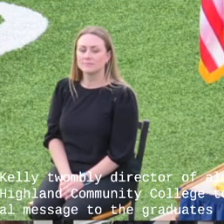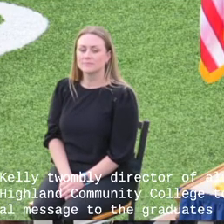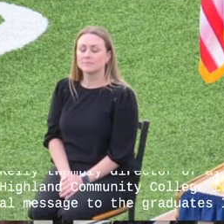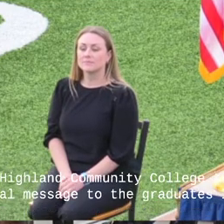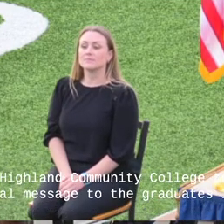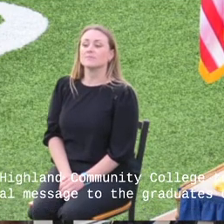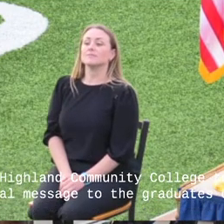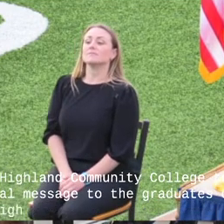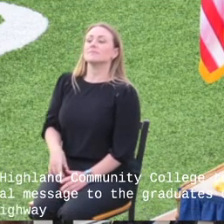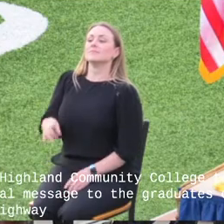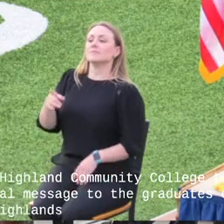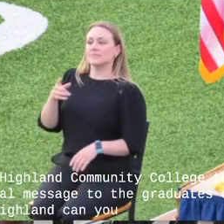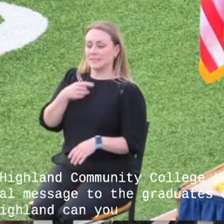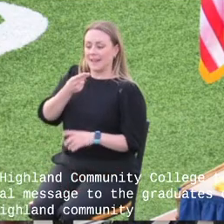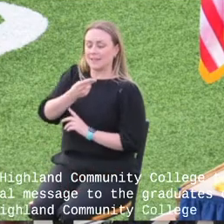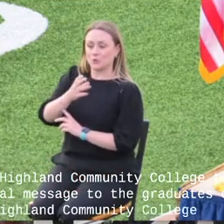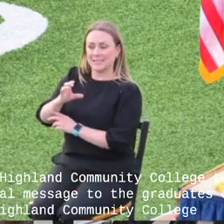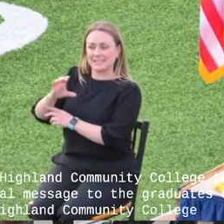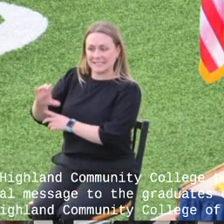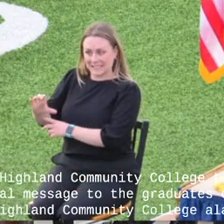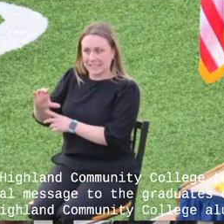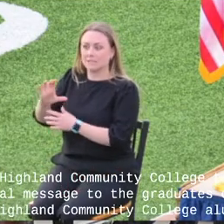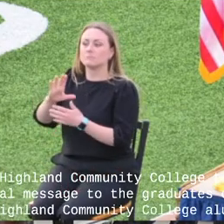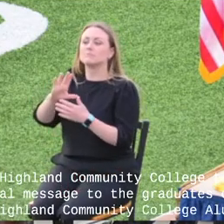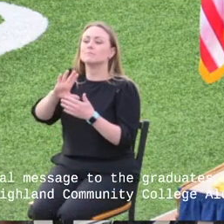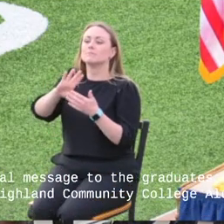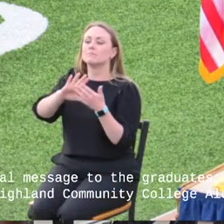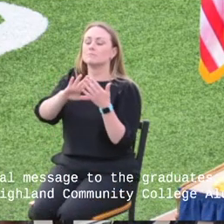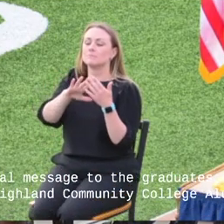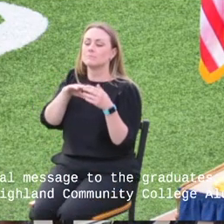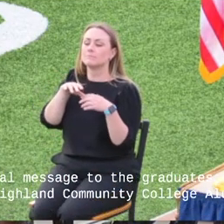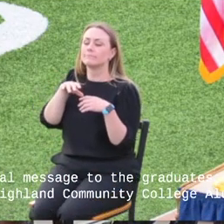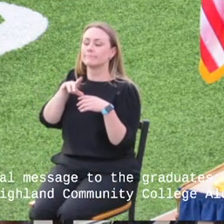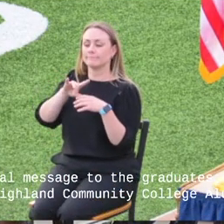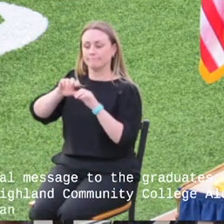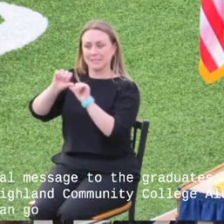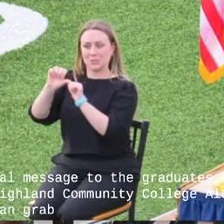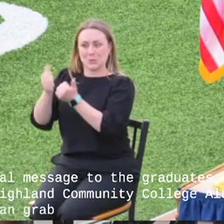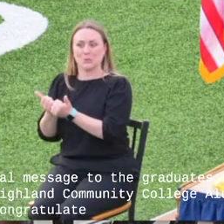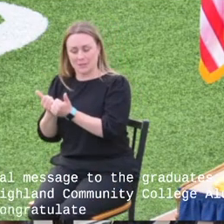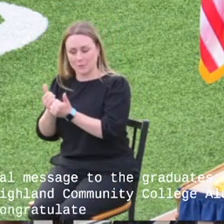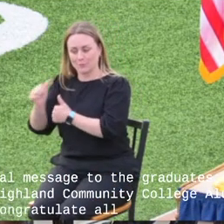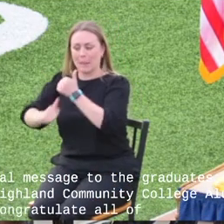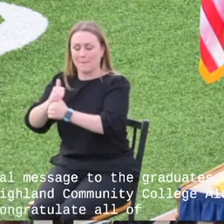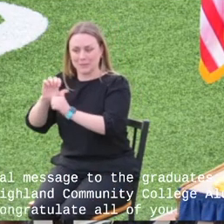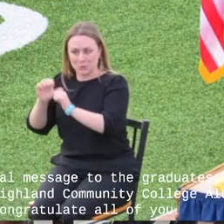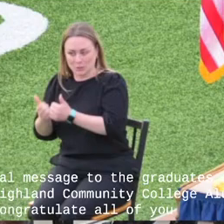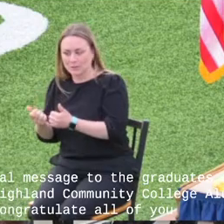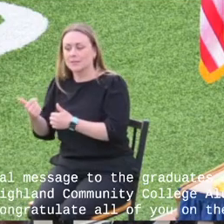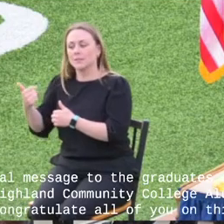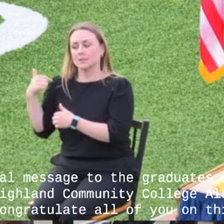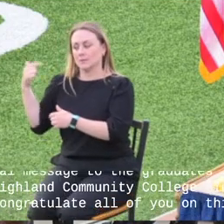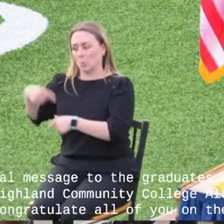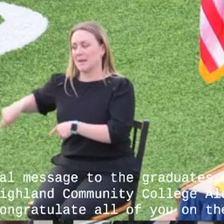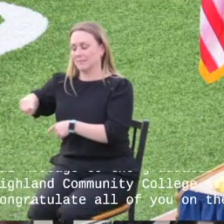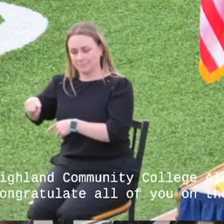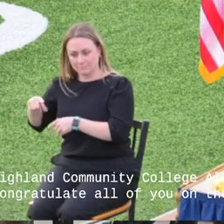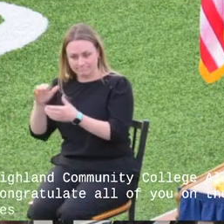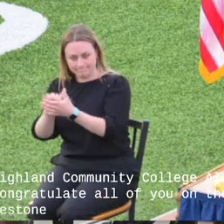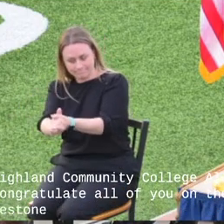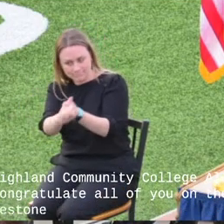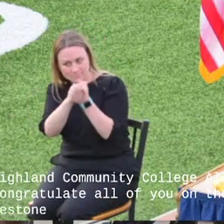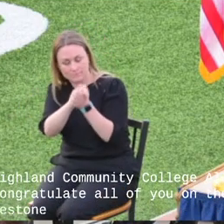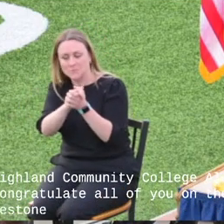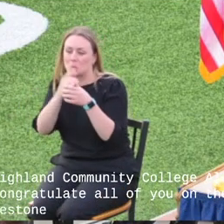On behalf of the Highland Community College Alumni Association, I congratulate all of you on this significant